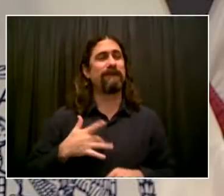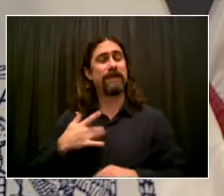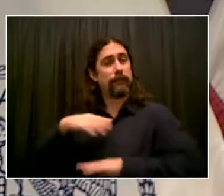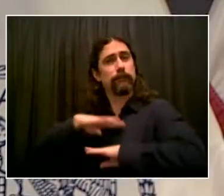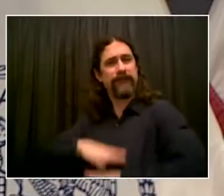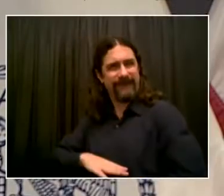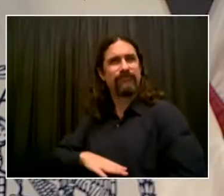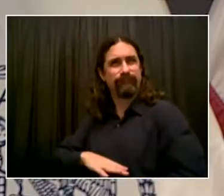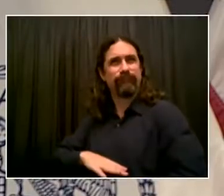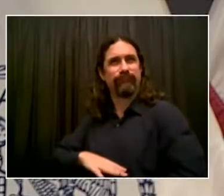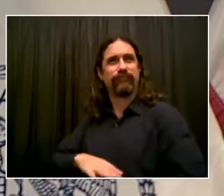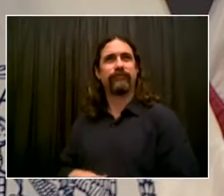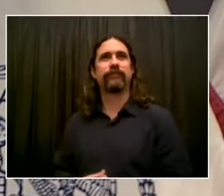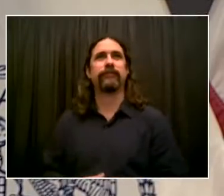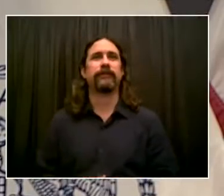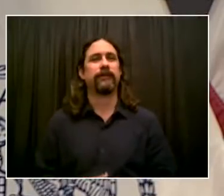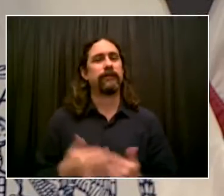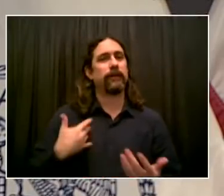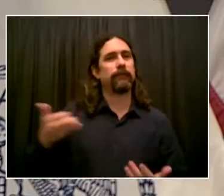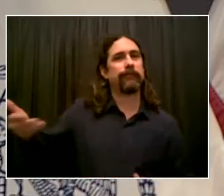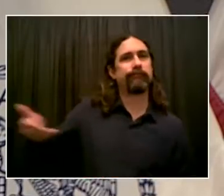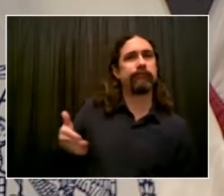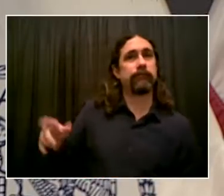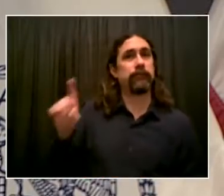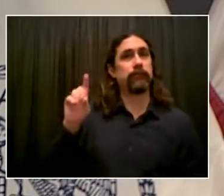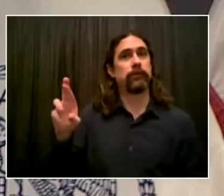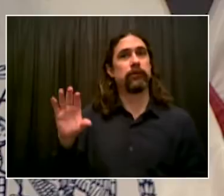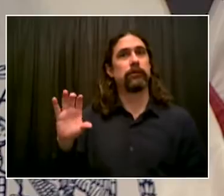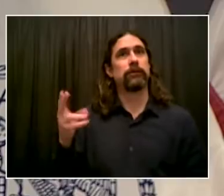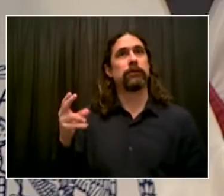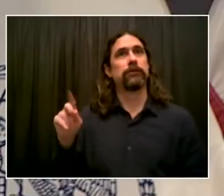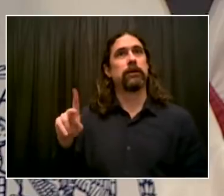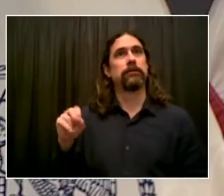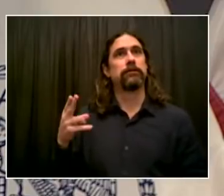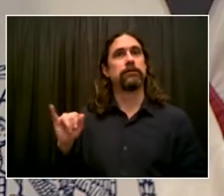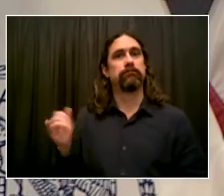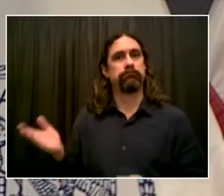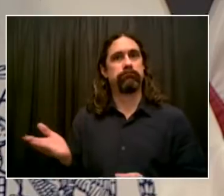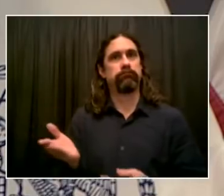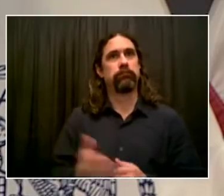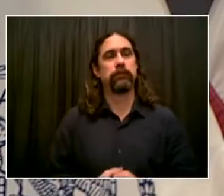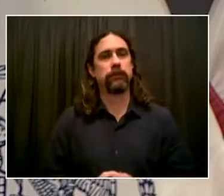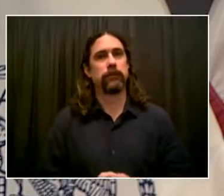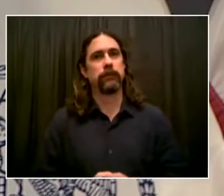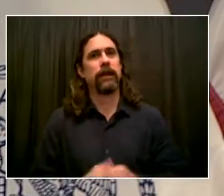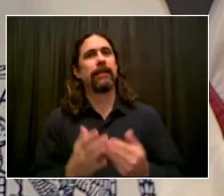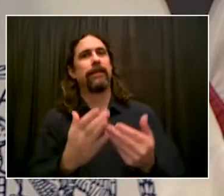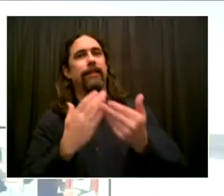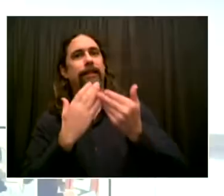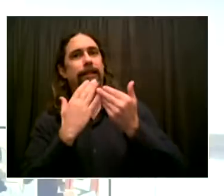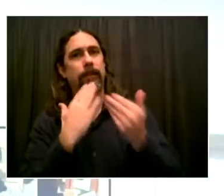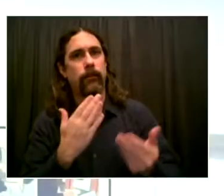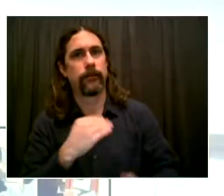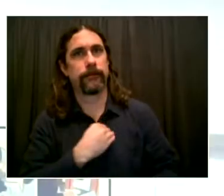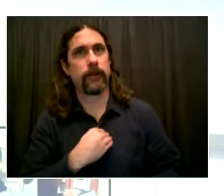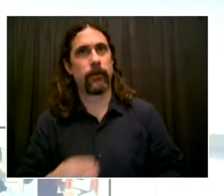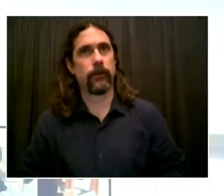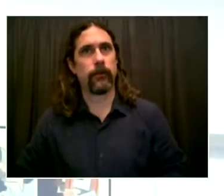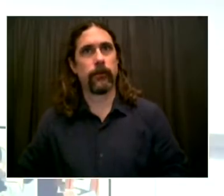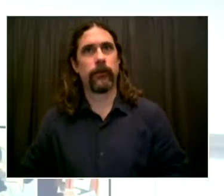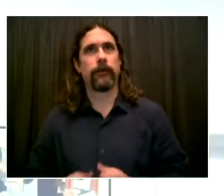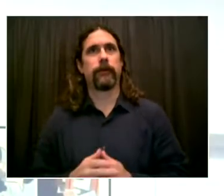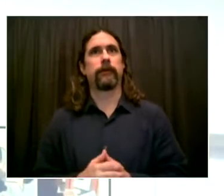Choksi. Thank you so much, Mr. Mayor. And I also want to start just by wishing everyone a joyful